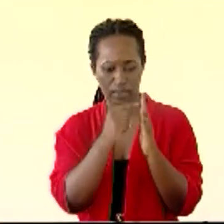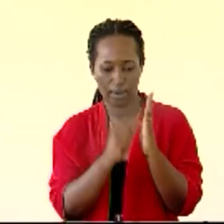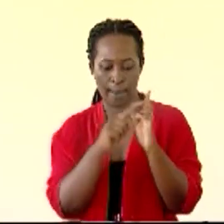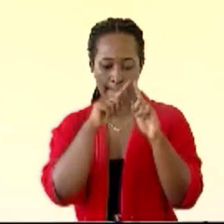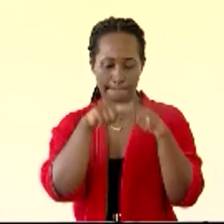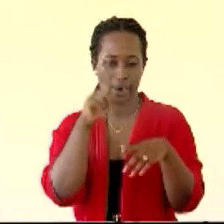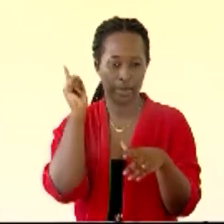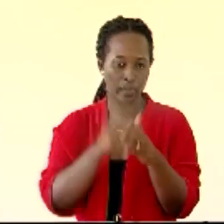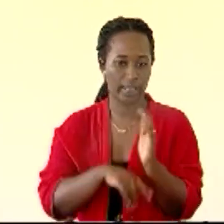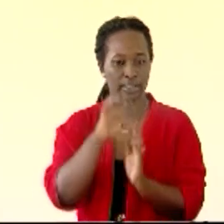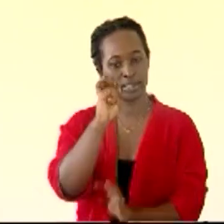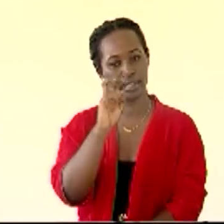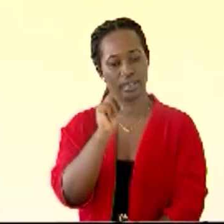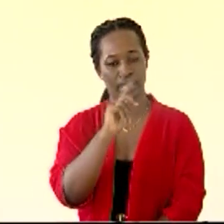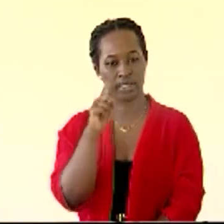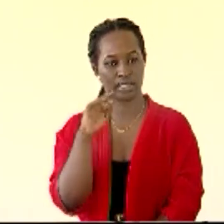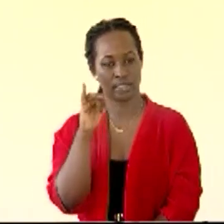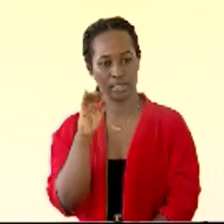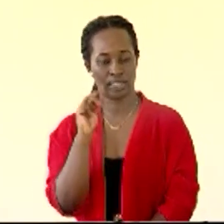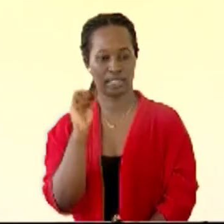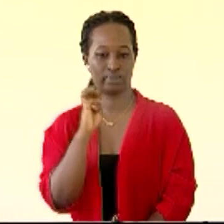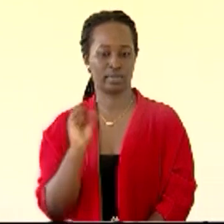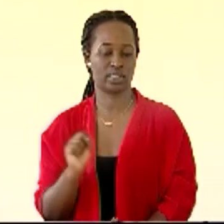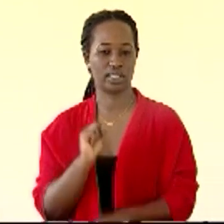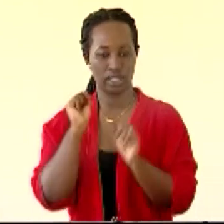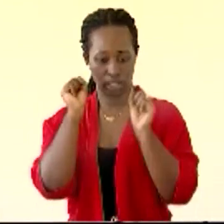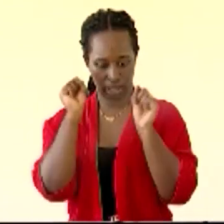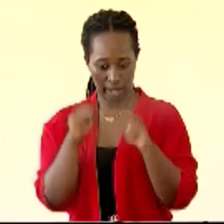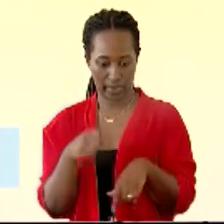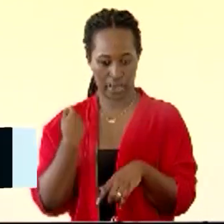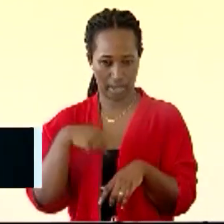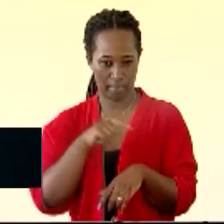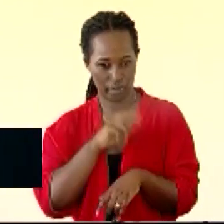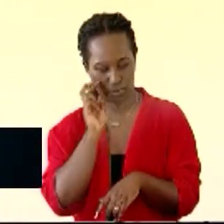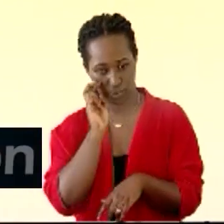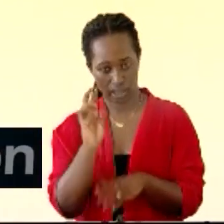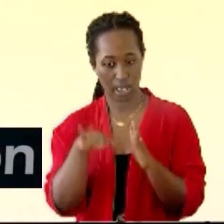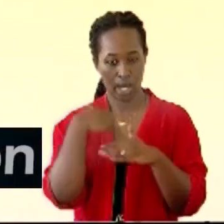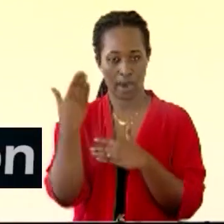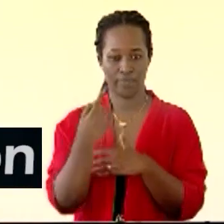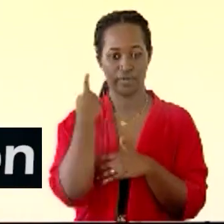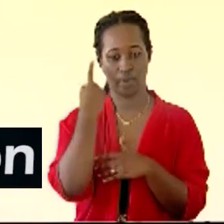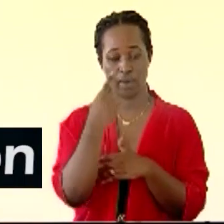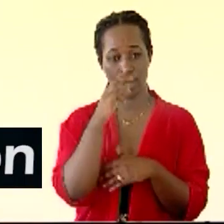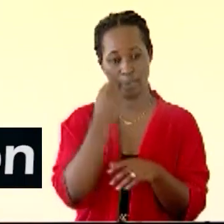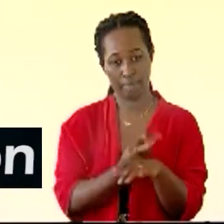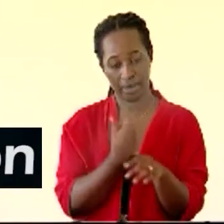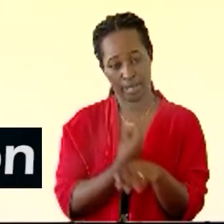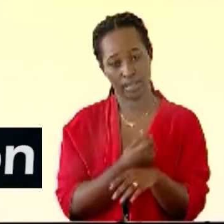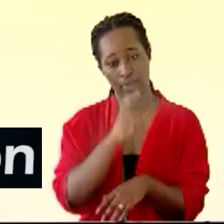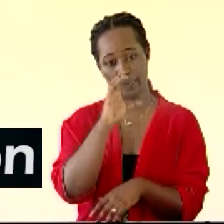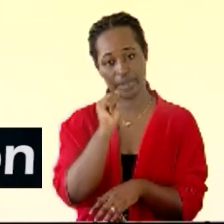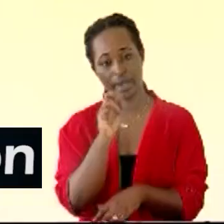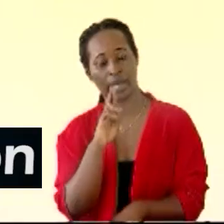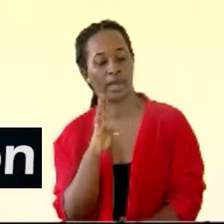shall we be able to trace that maybe after 1 minute, carbon dioxide molecule, which was 1 atom, is now